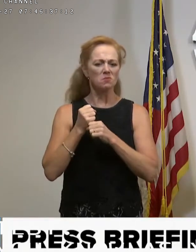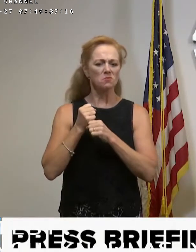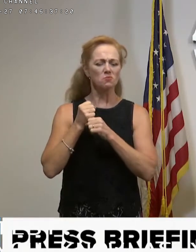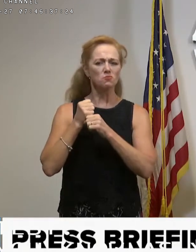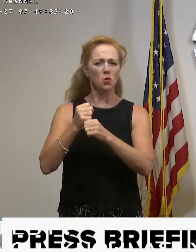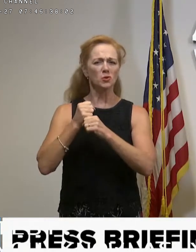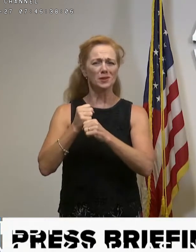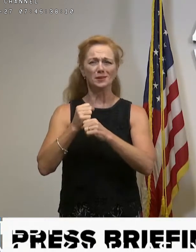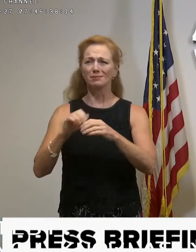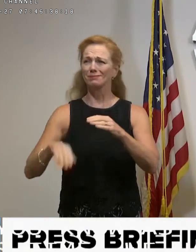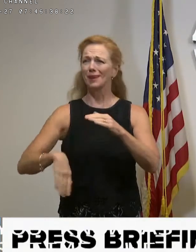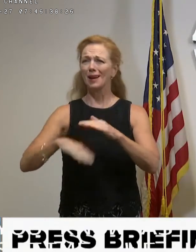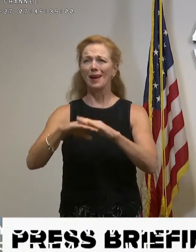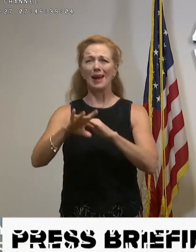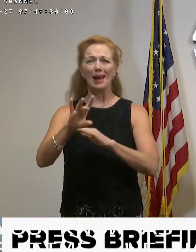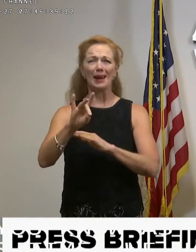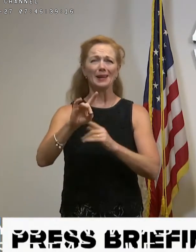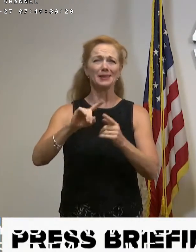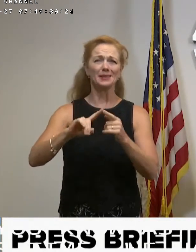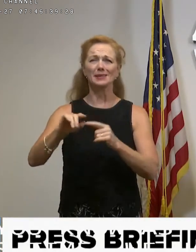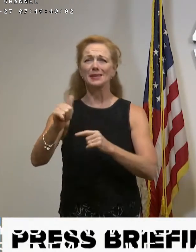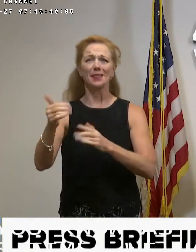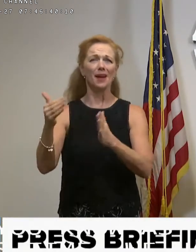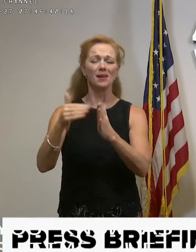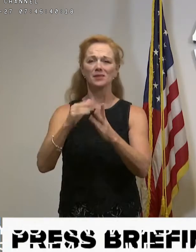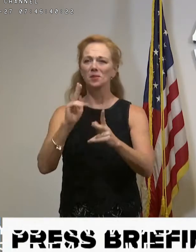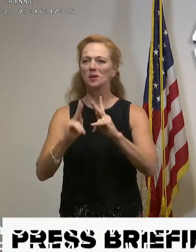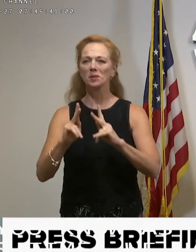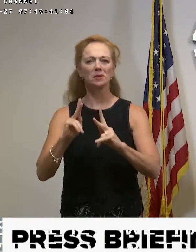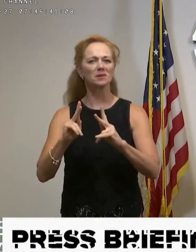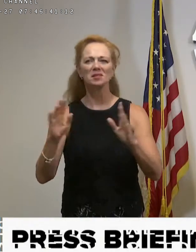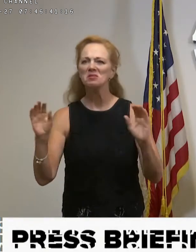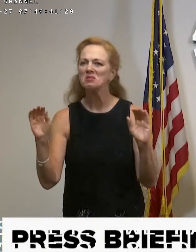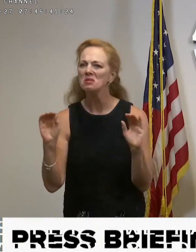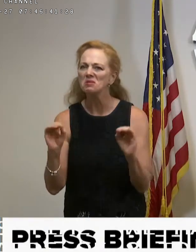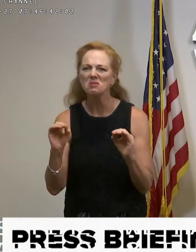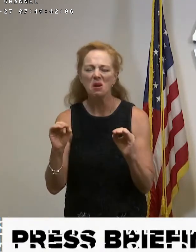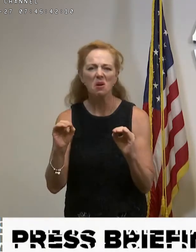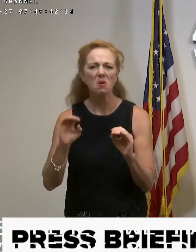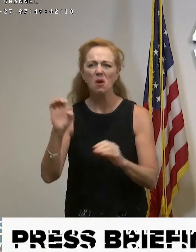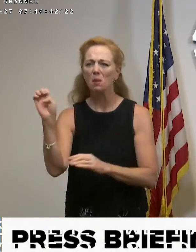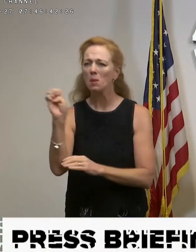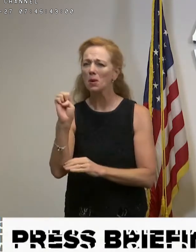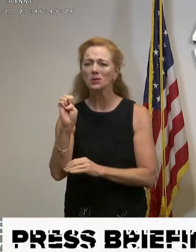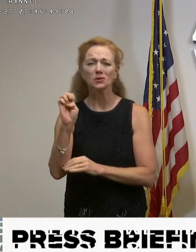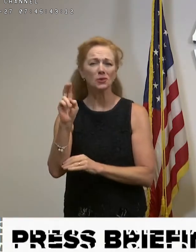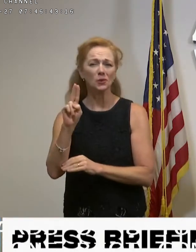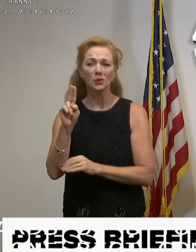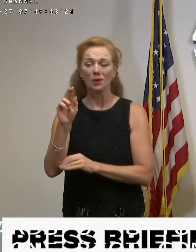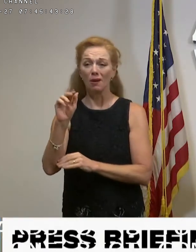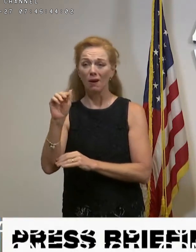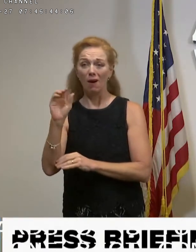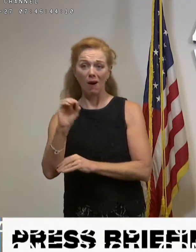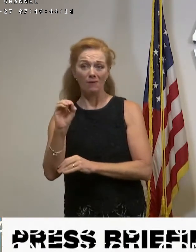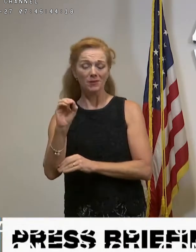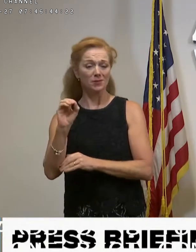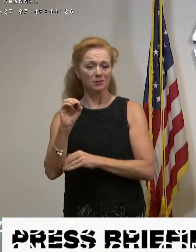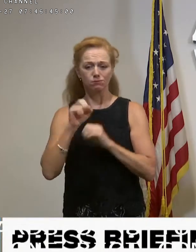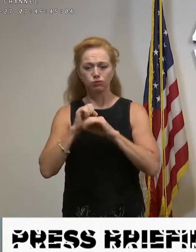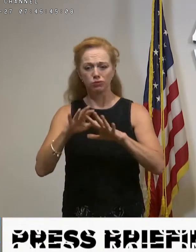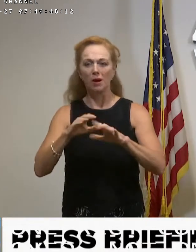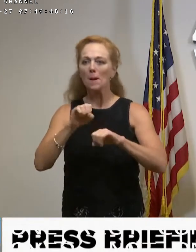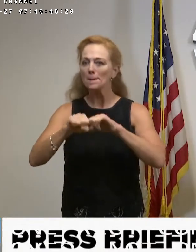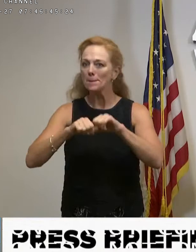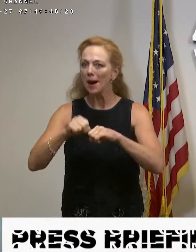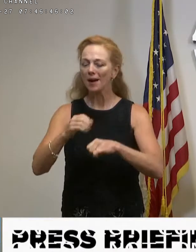to 10,000 people. Not one riot control agent deployed, not one civil emergency unit officer deployed.